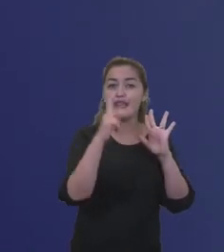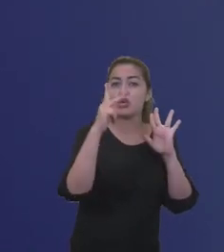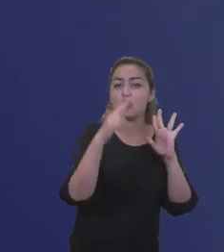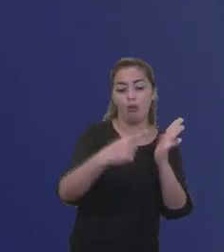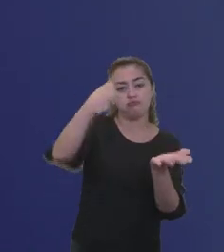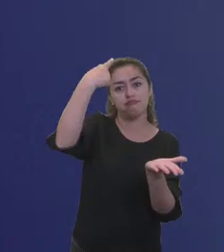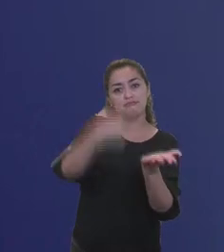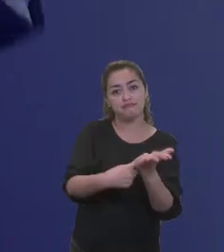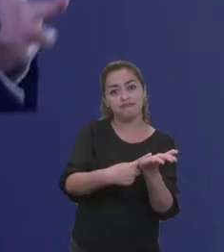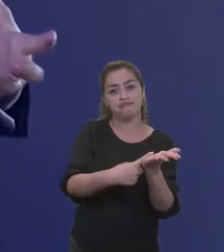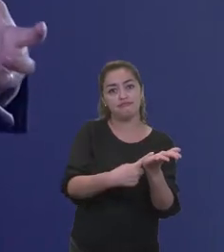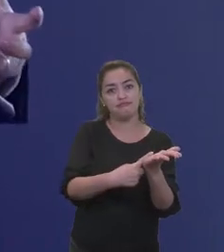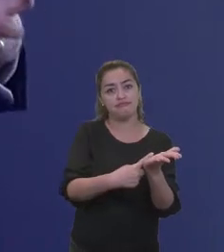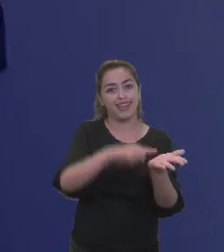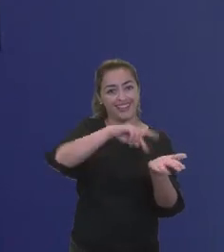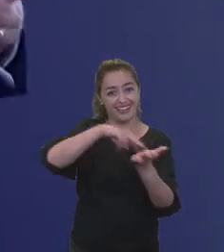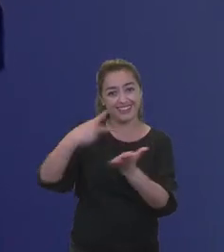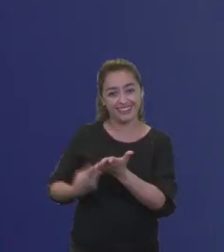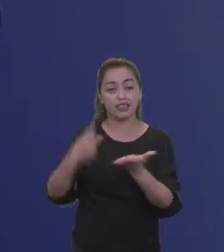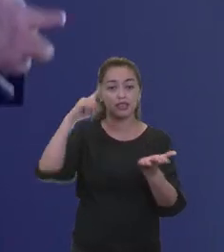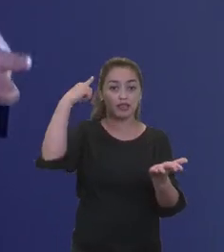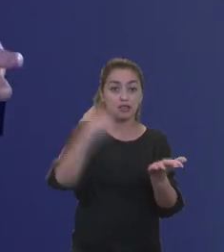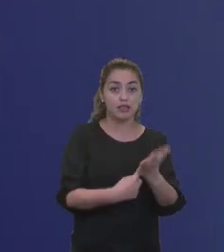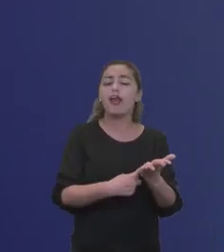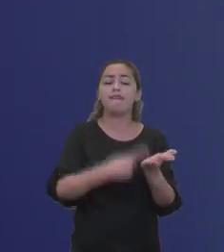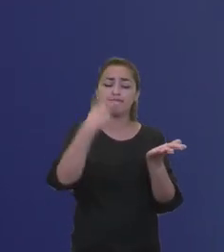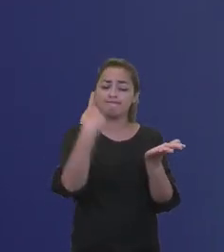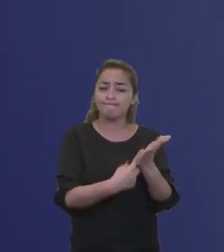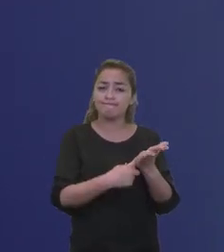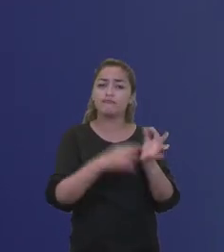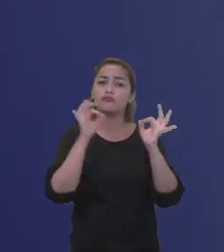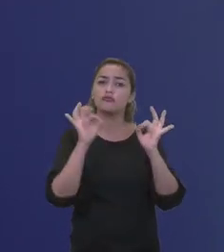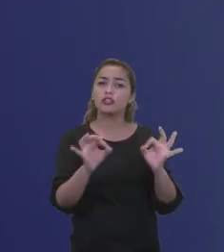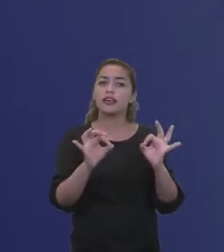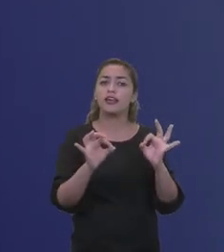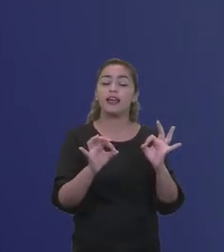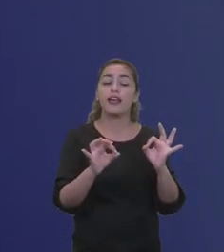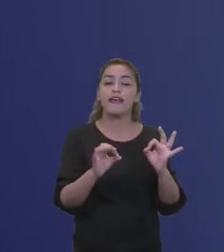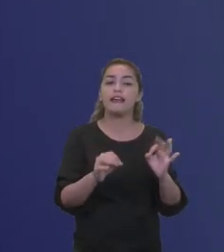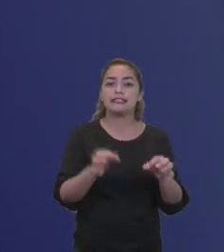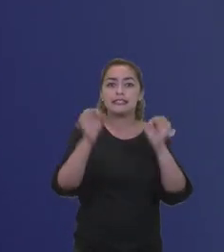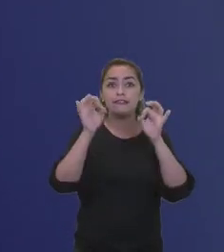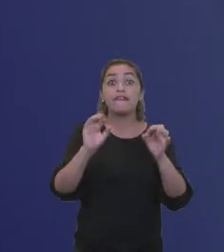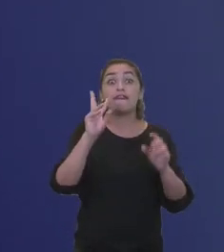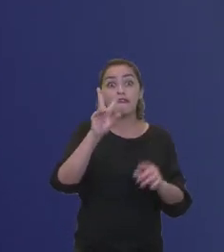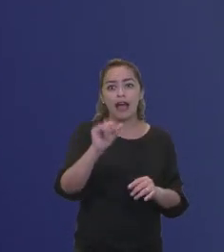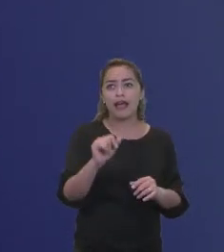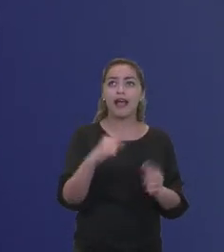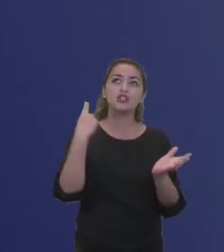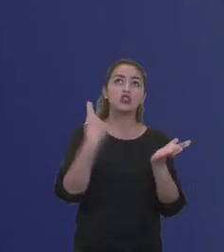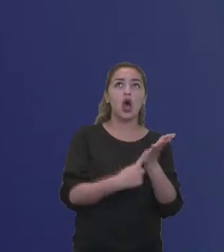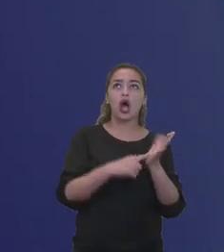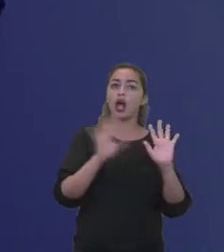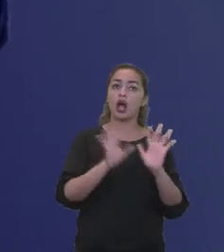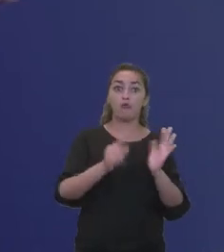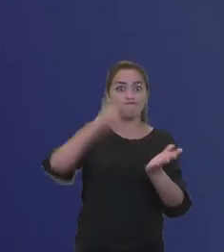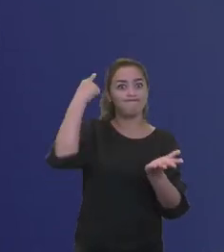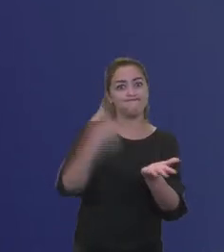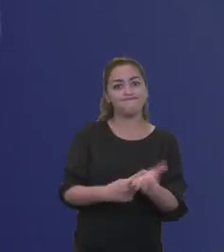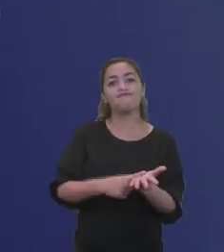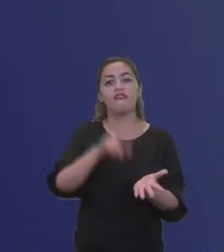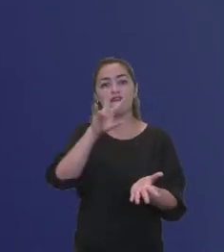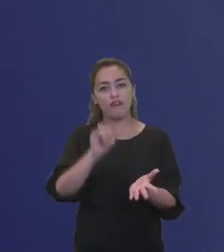end-to-end management. The ring finger is to put this impact on the ground. In other